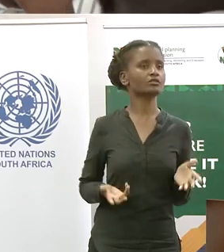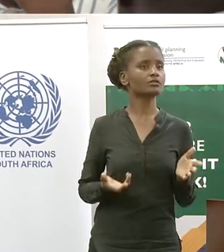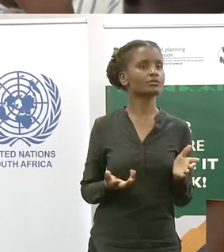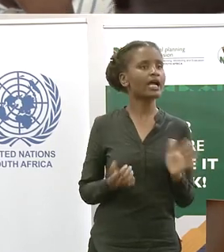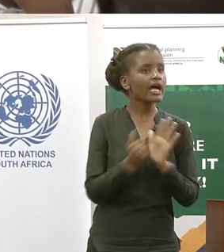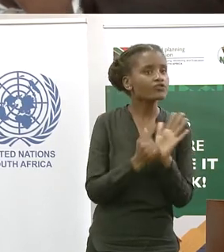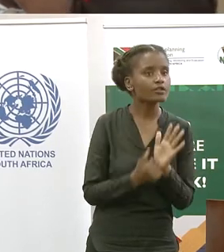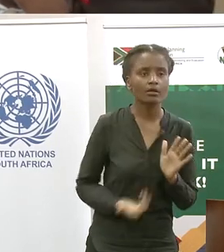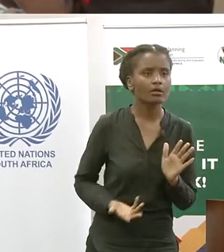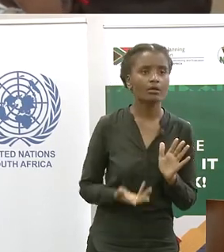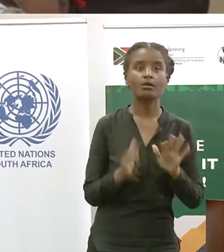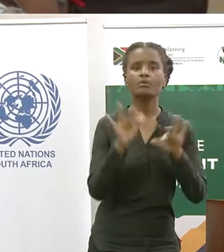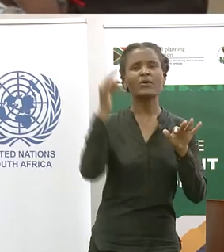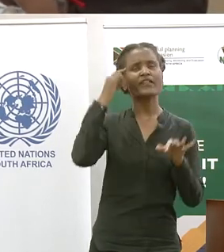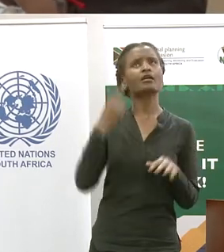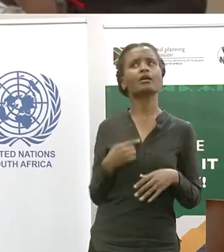special case issue.